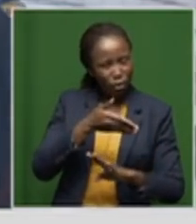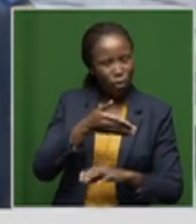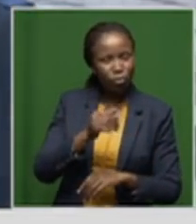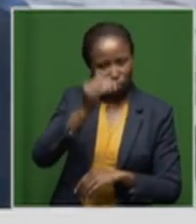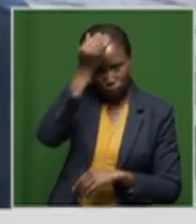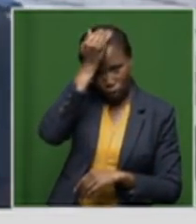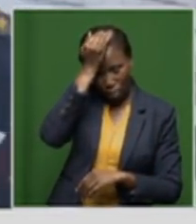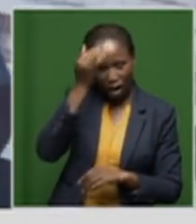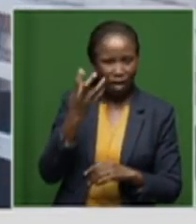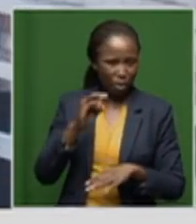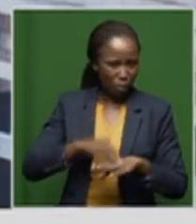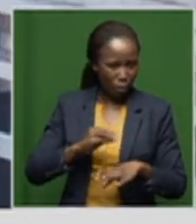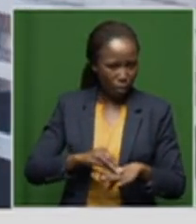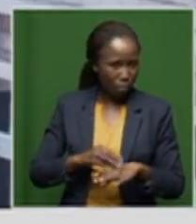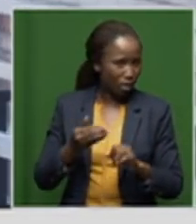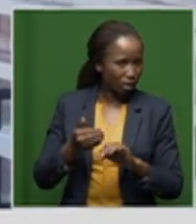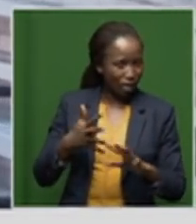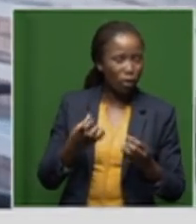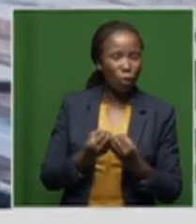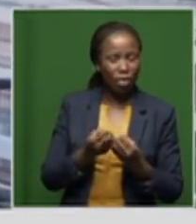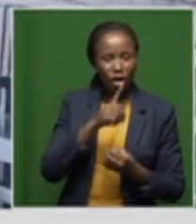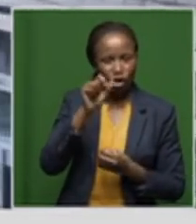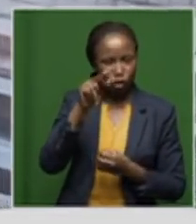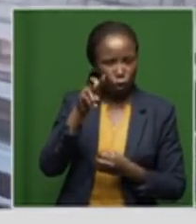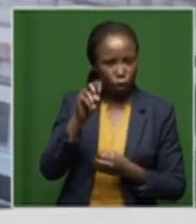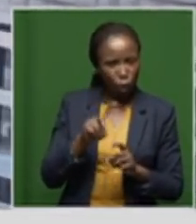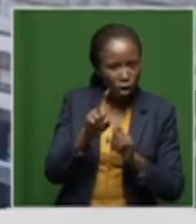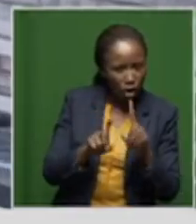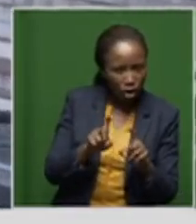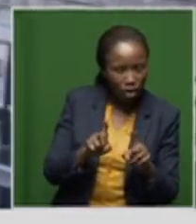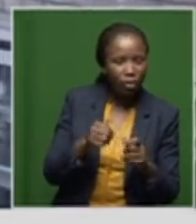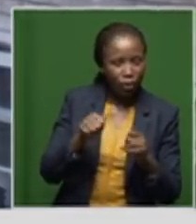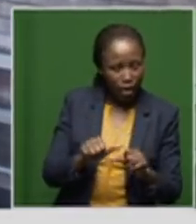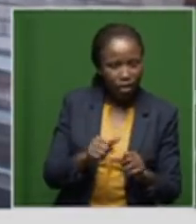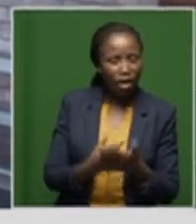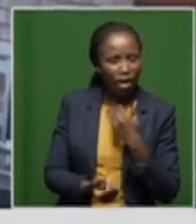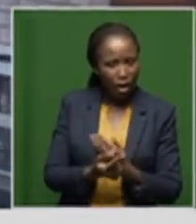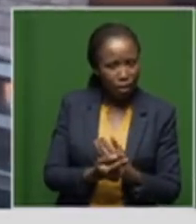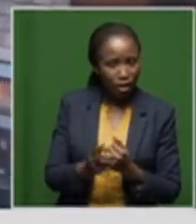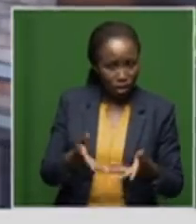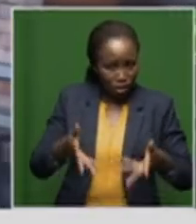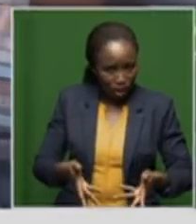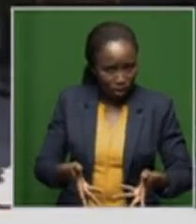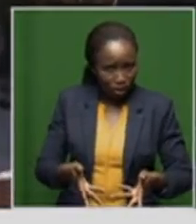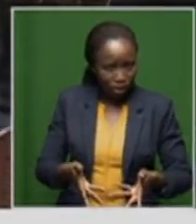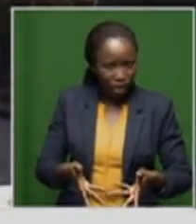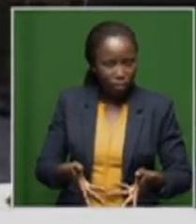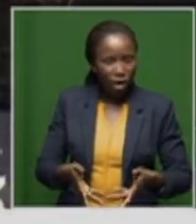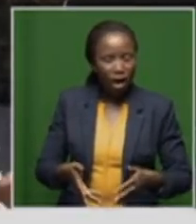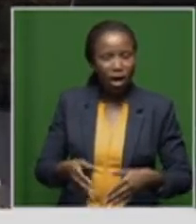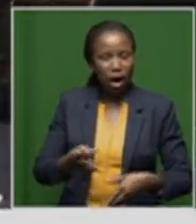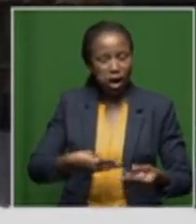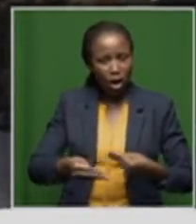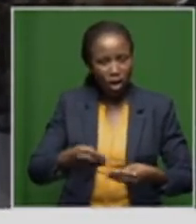was having with the state, starting with the State Capture Commission of Inquiry, fast forwarding it to this fraud, corruption,